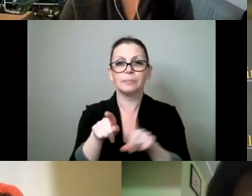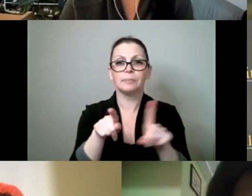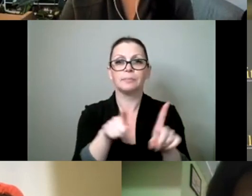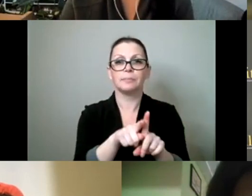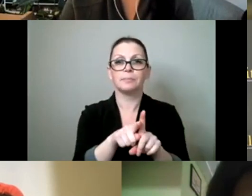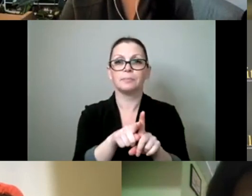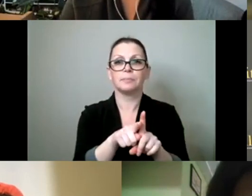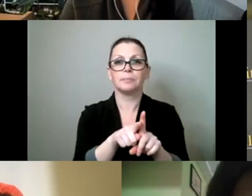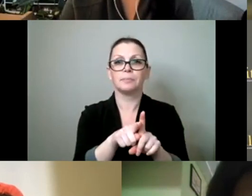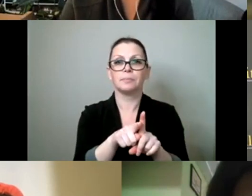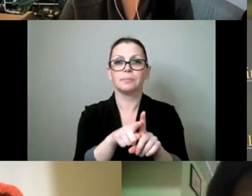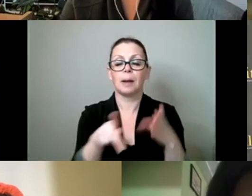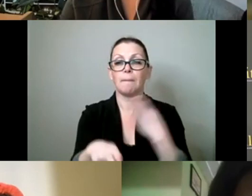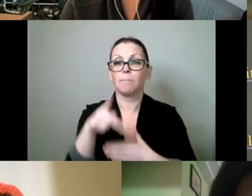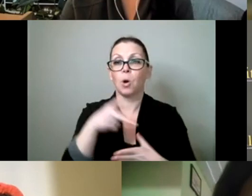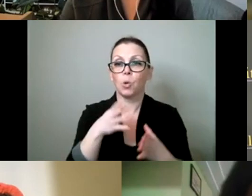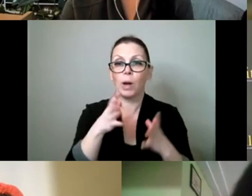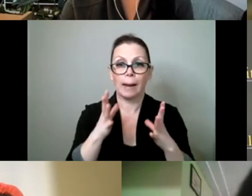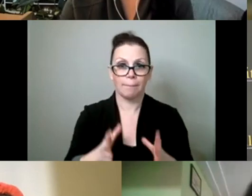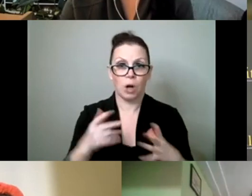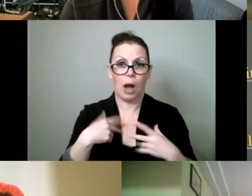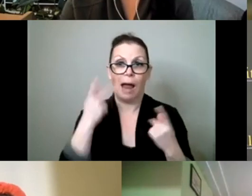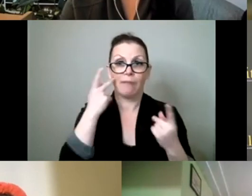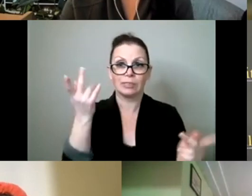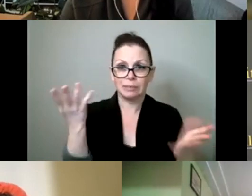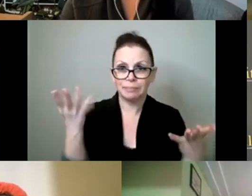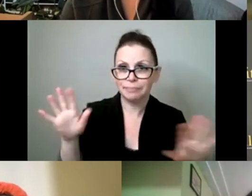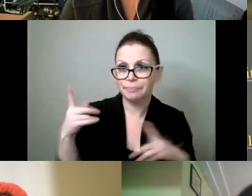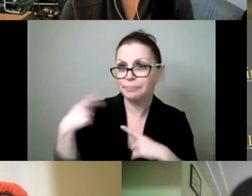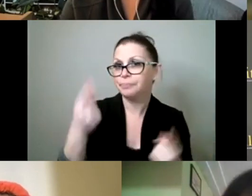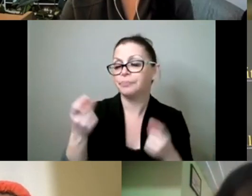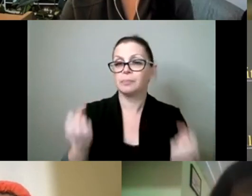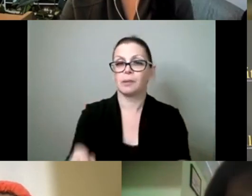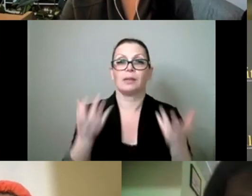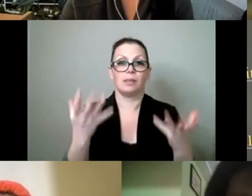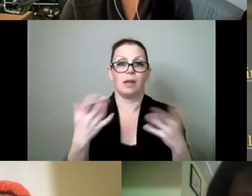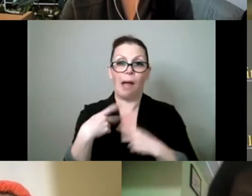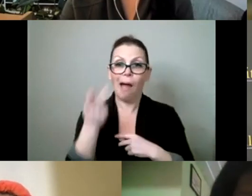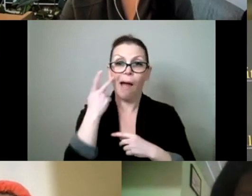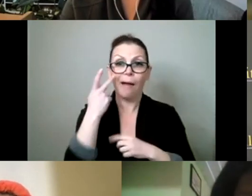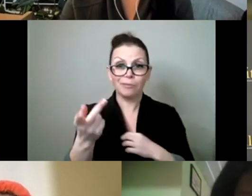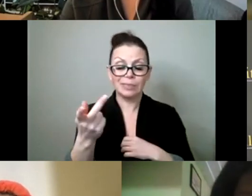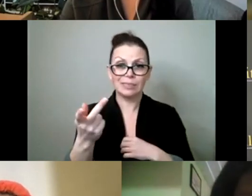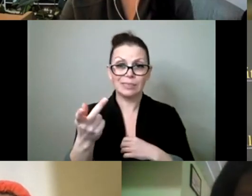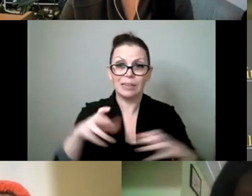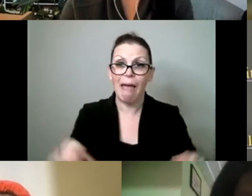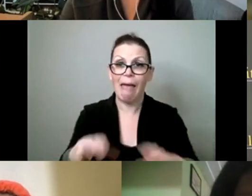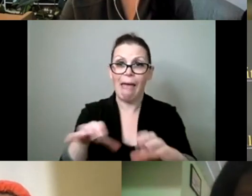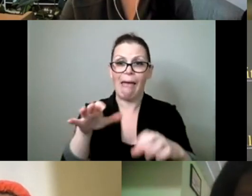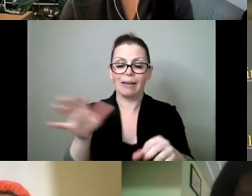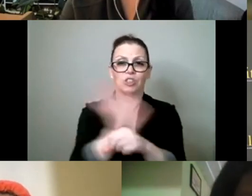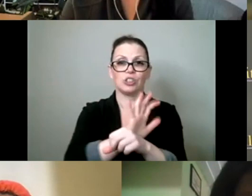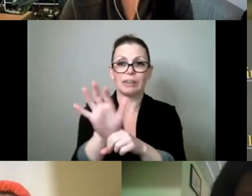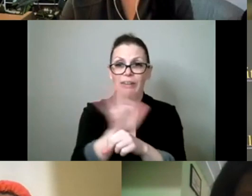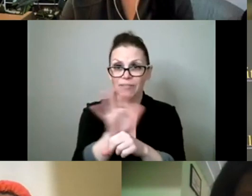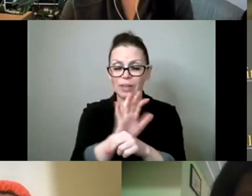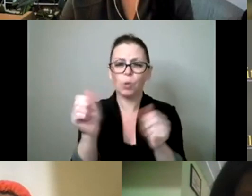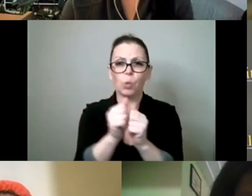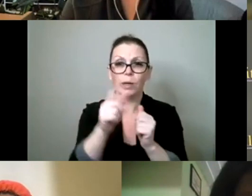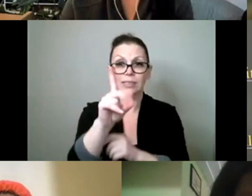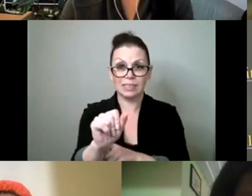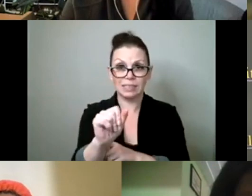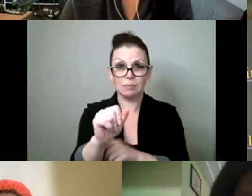As a programmer, I've seen a lot, and I have seen action films with